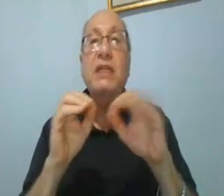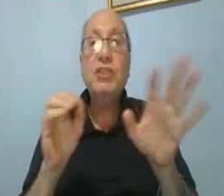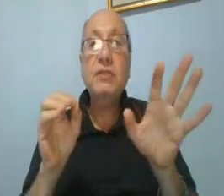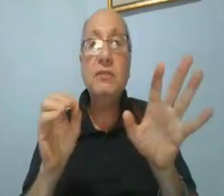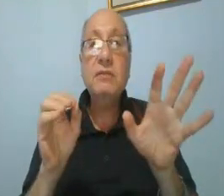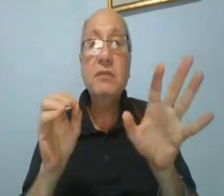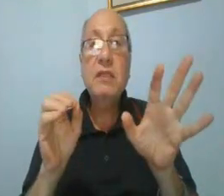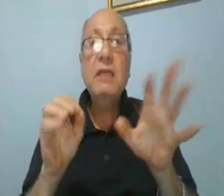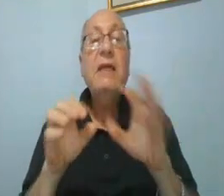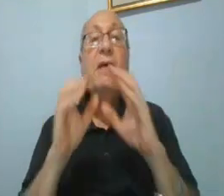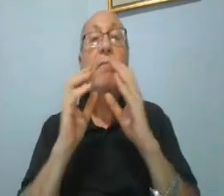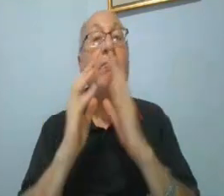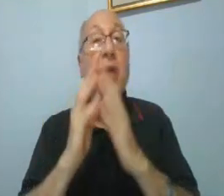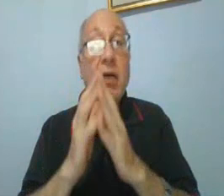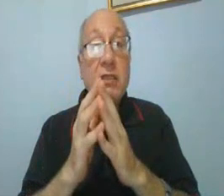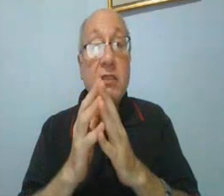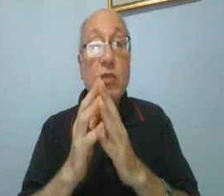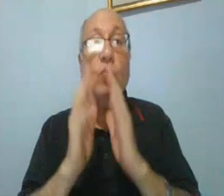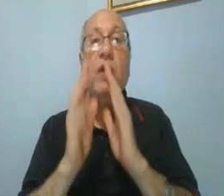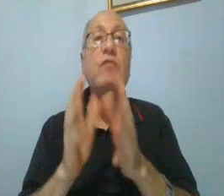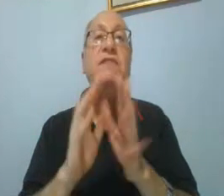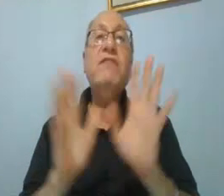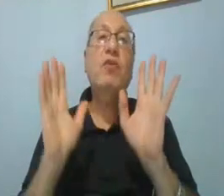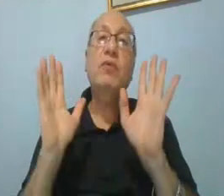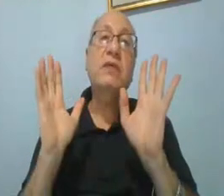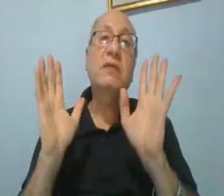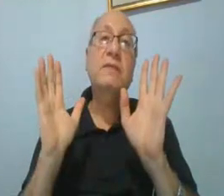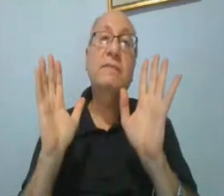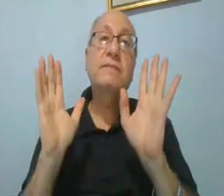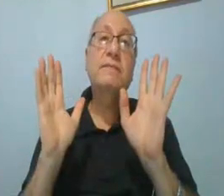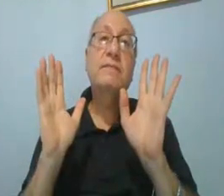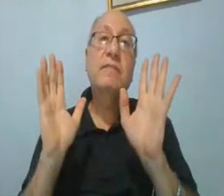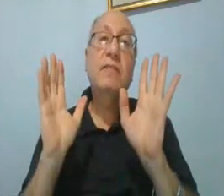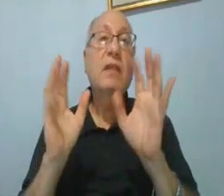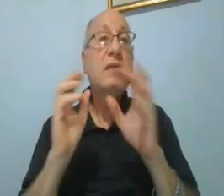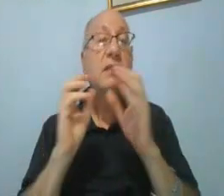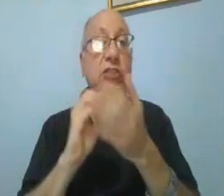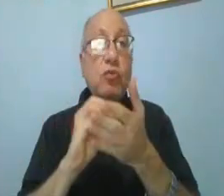microbial contamination by one of the following.